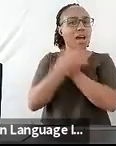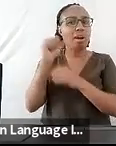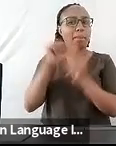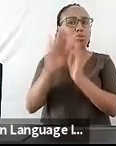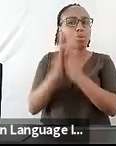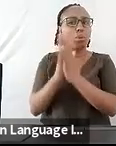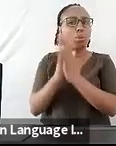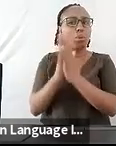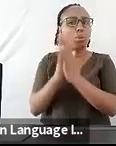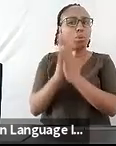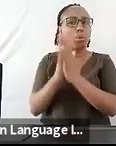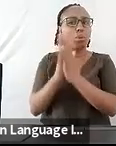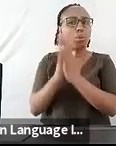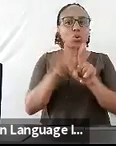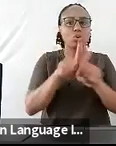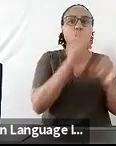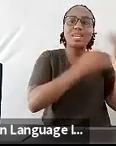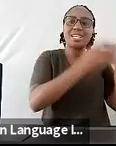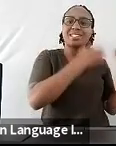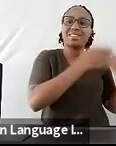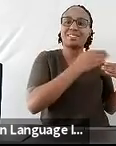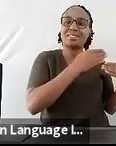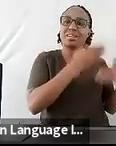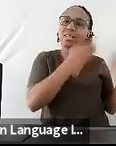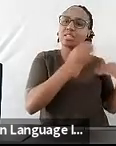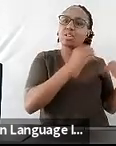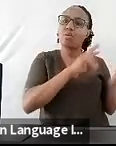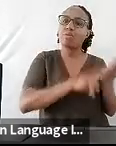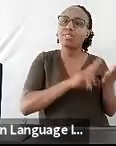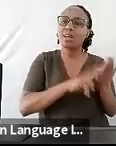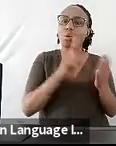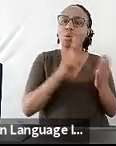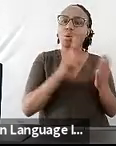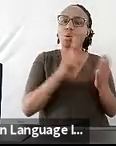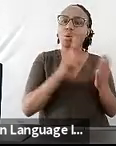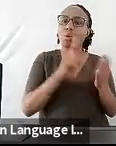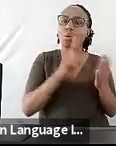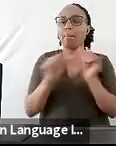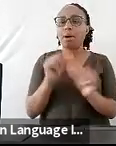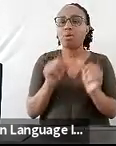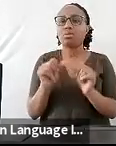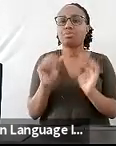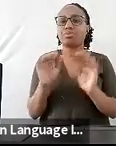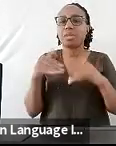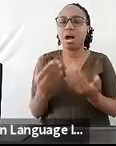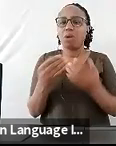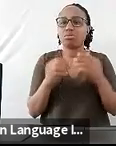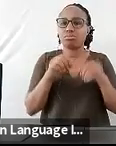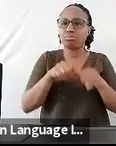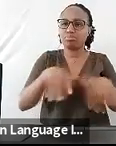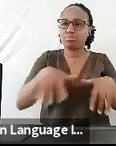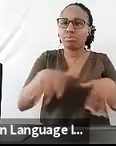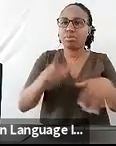of visas are. And you talk about how it stems from the fear of countries that conquered and